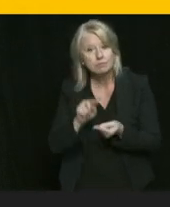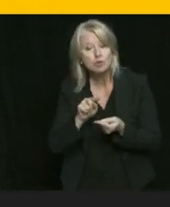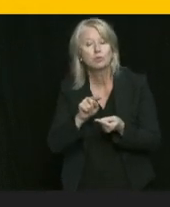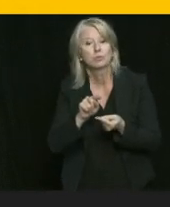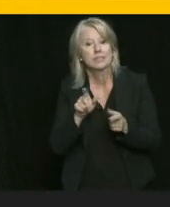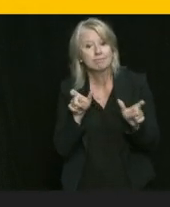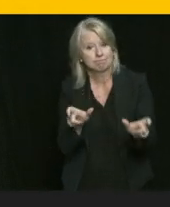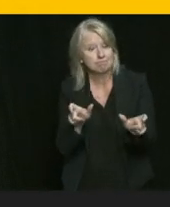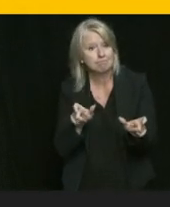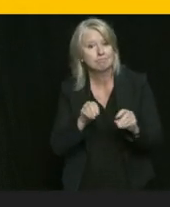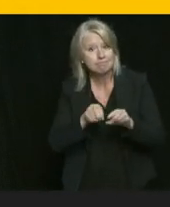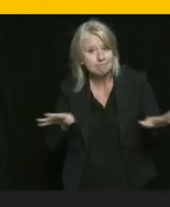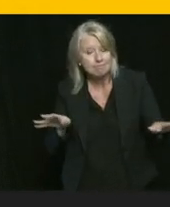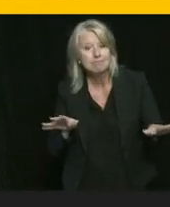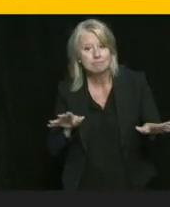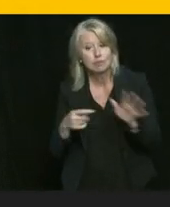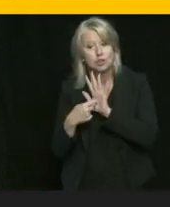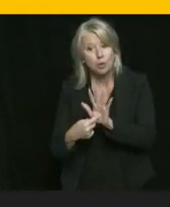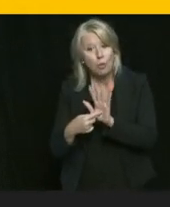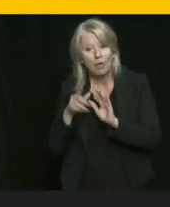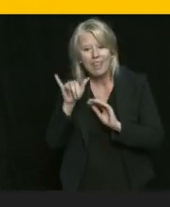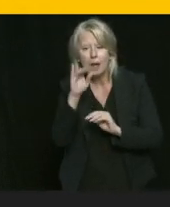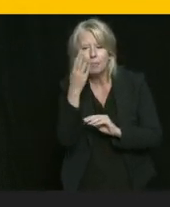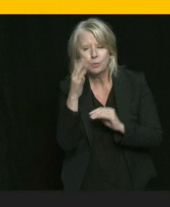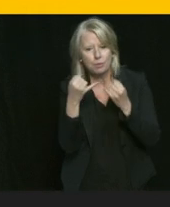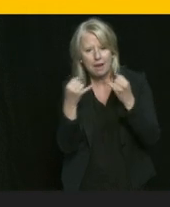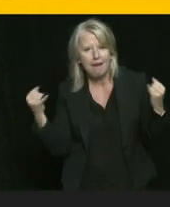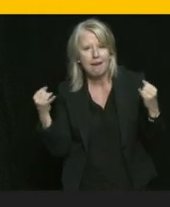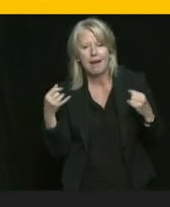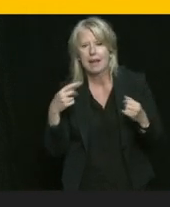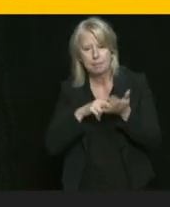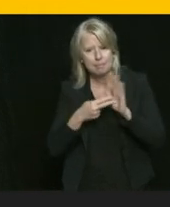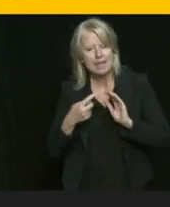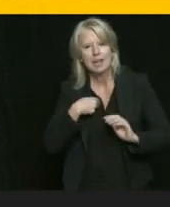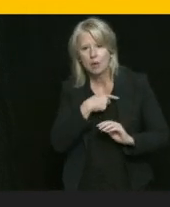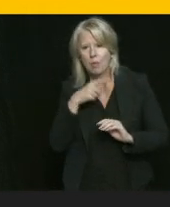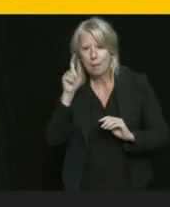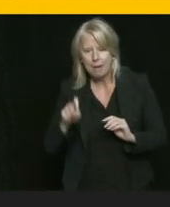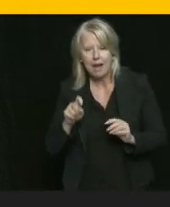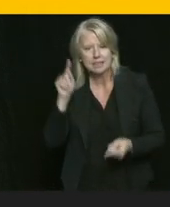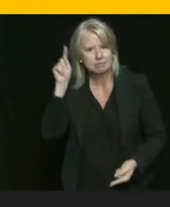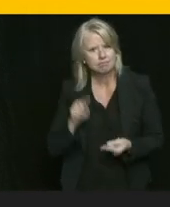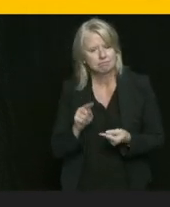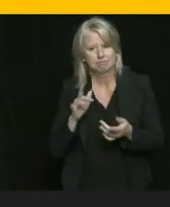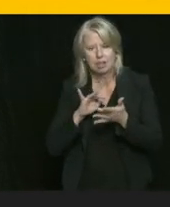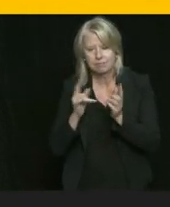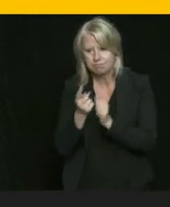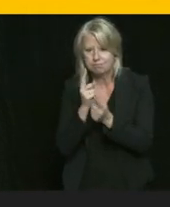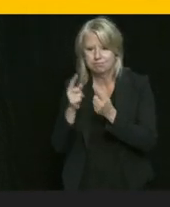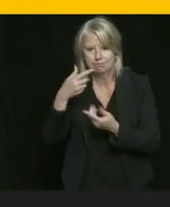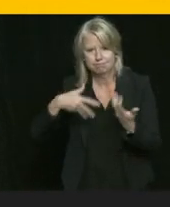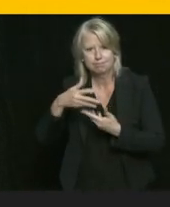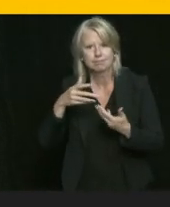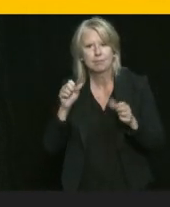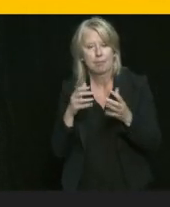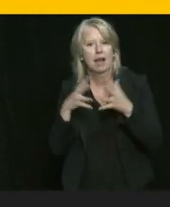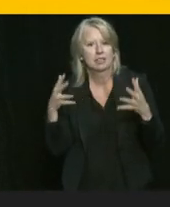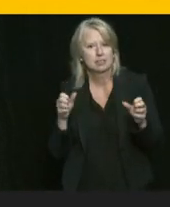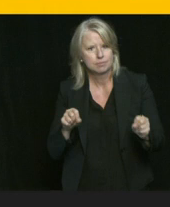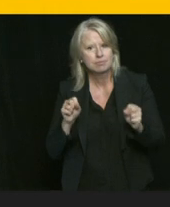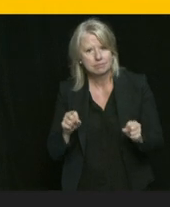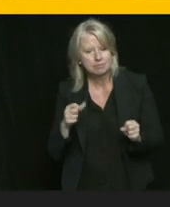levels, as illustrated by the blue line, we must really reduce our number of contacts as much as possible. We can reduce our rate